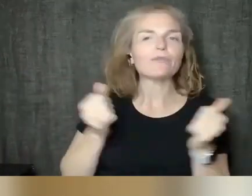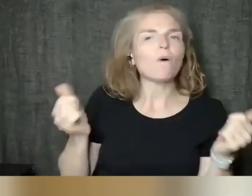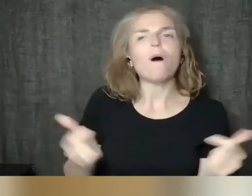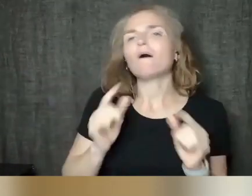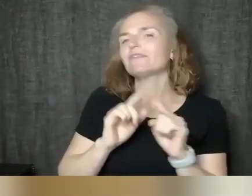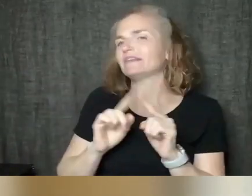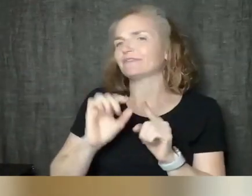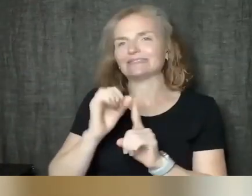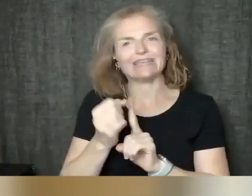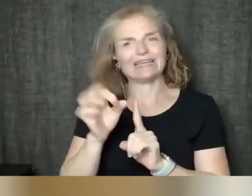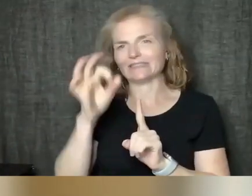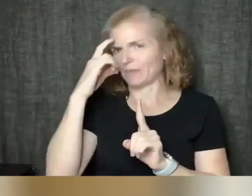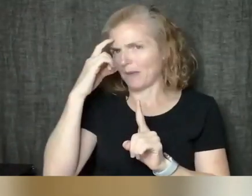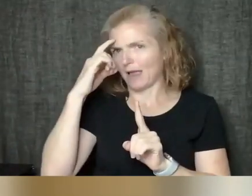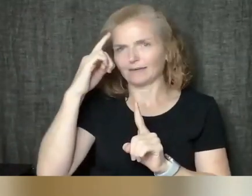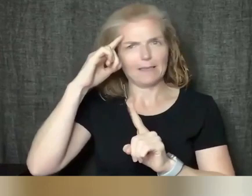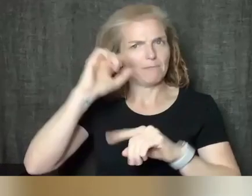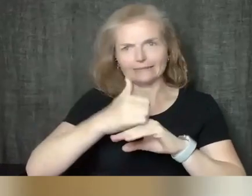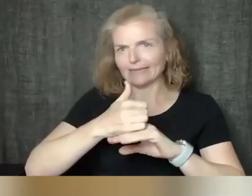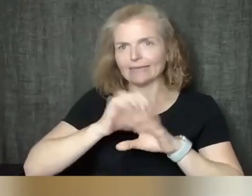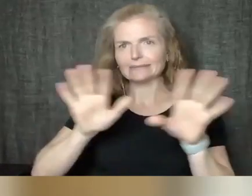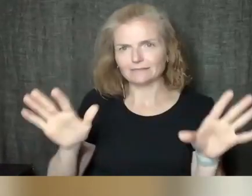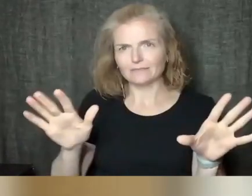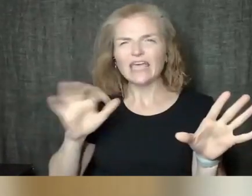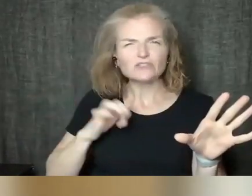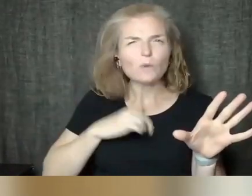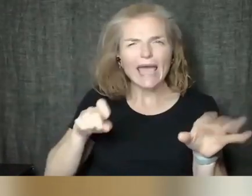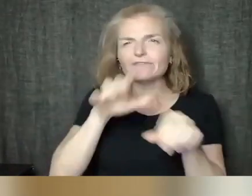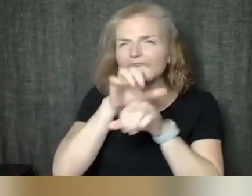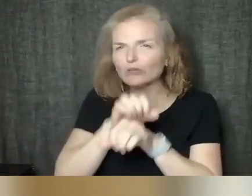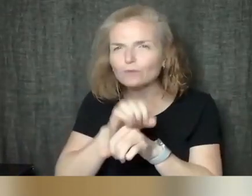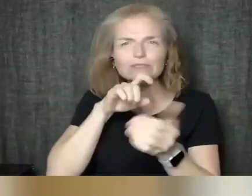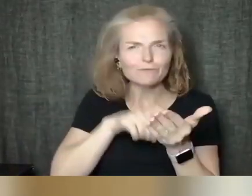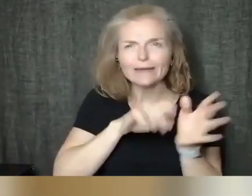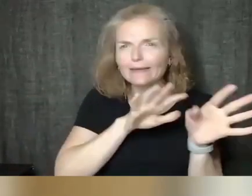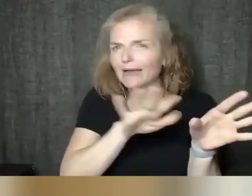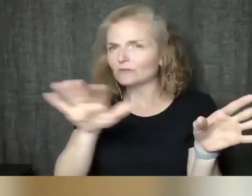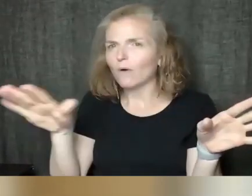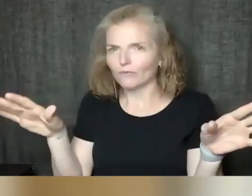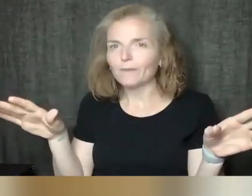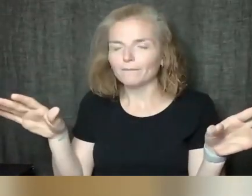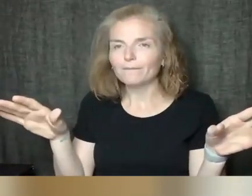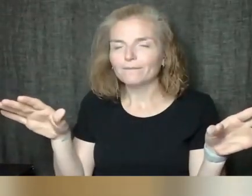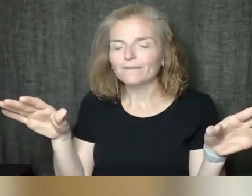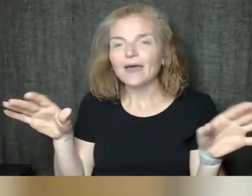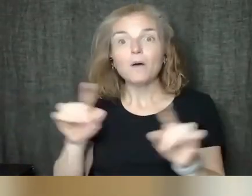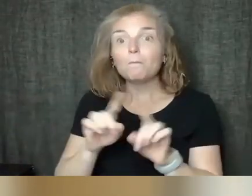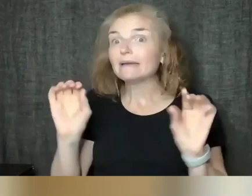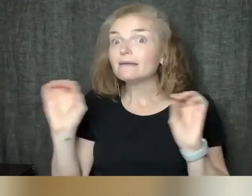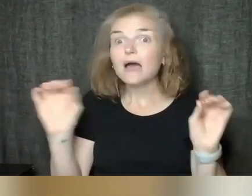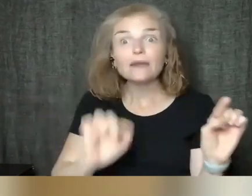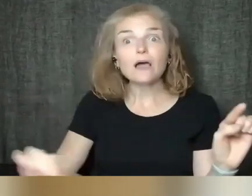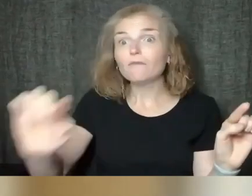know those states, but we don't need to attribute them to be who I am or I'm this kind